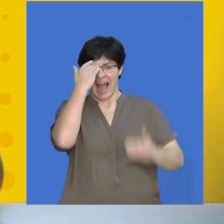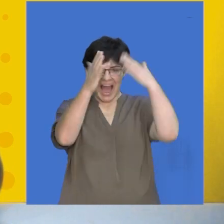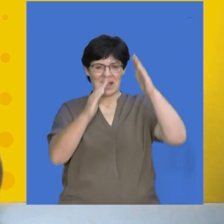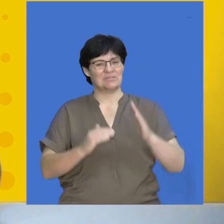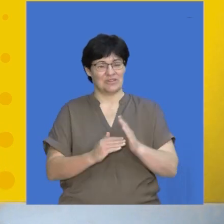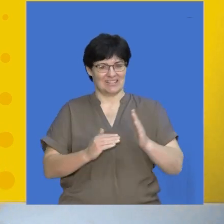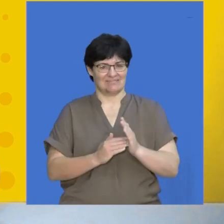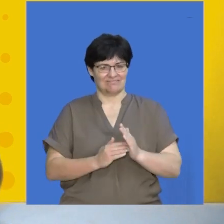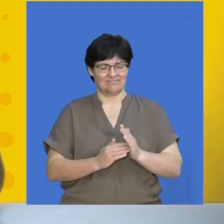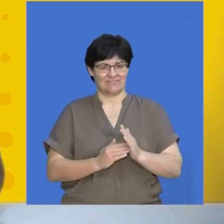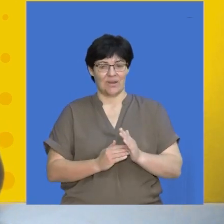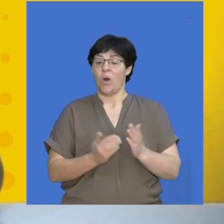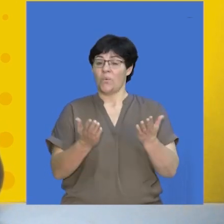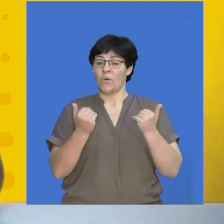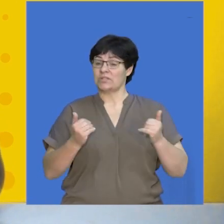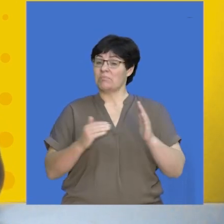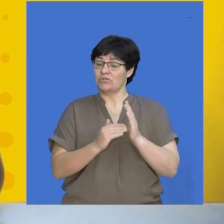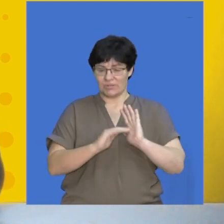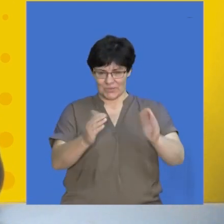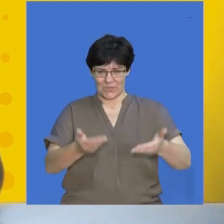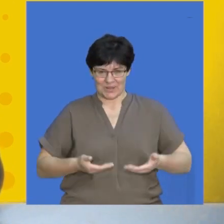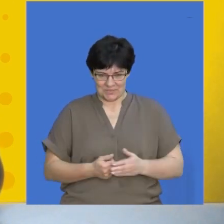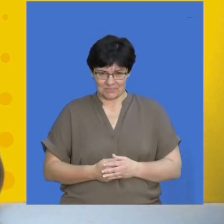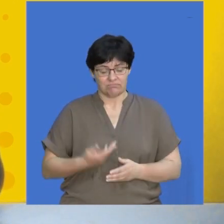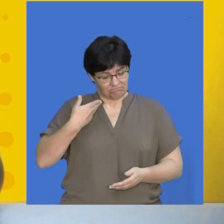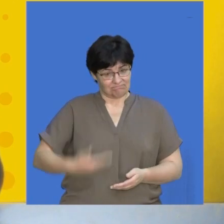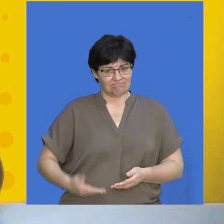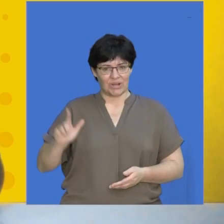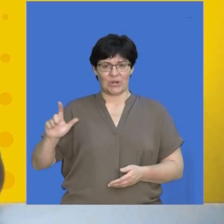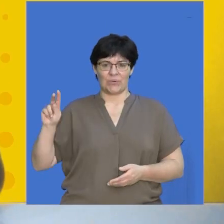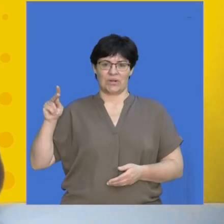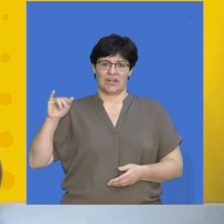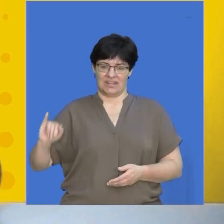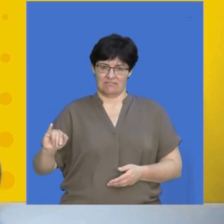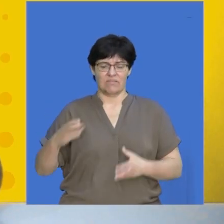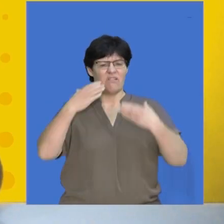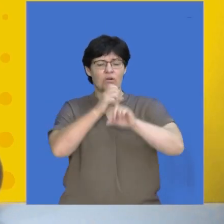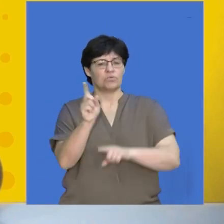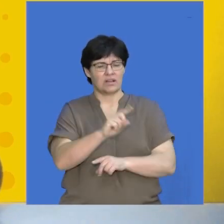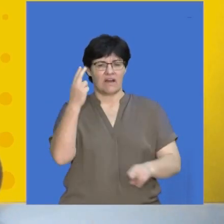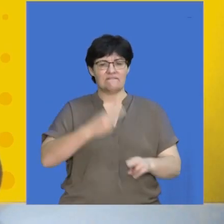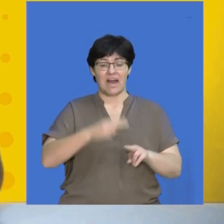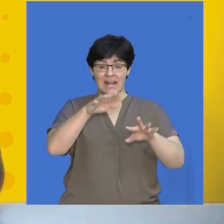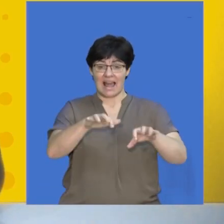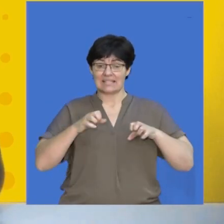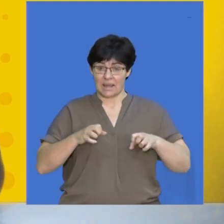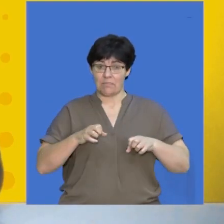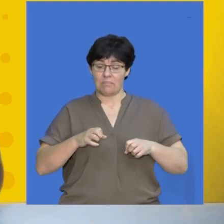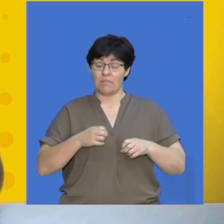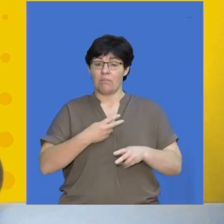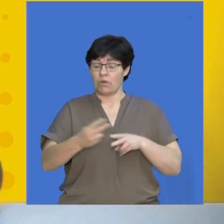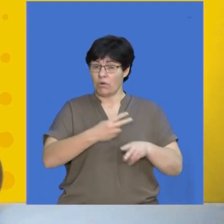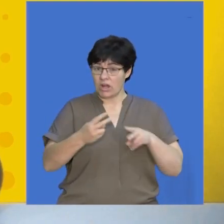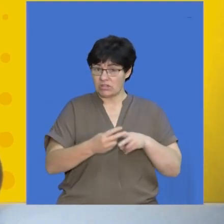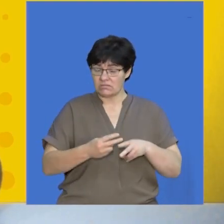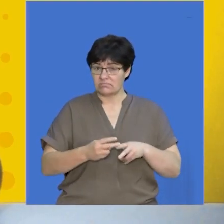Hello Matrix and welcome to Was a Matrix. My name is Luni and today we're focusing on your final exam prep for geography. All